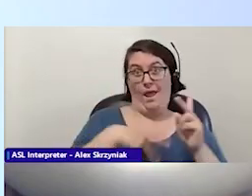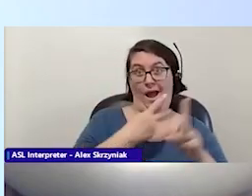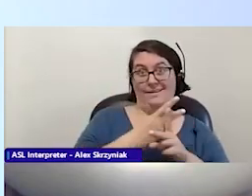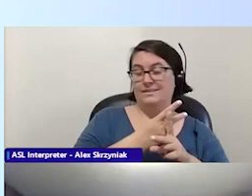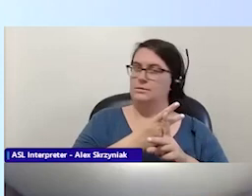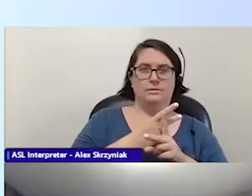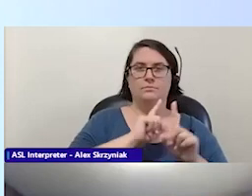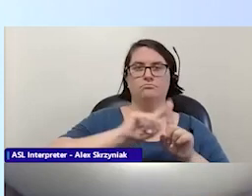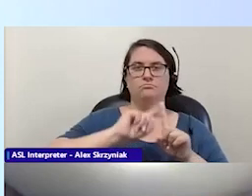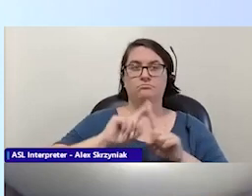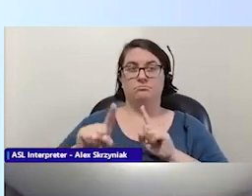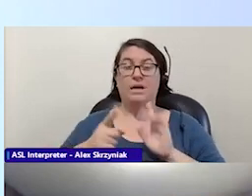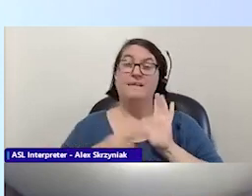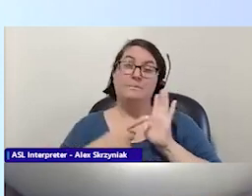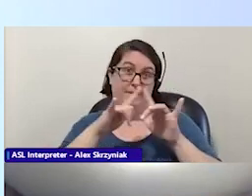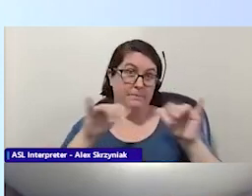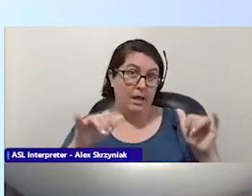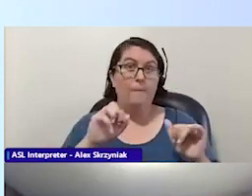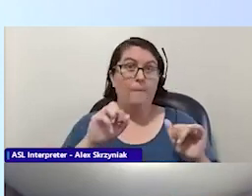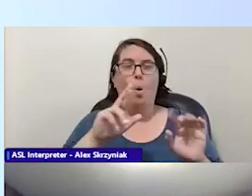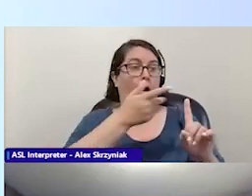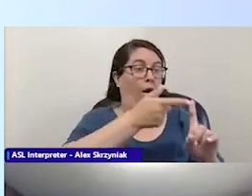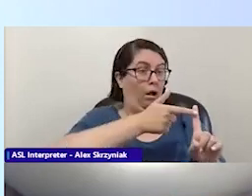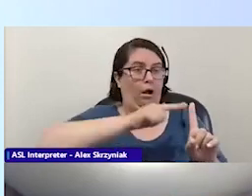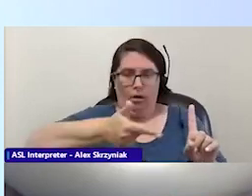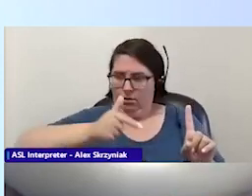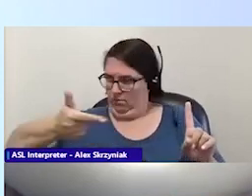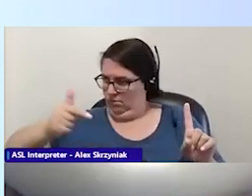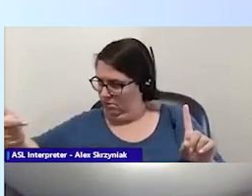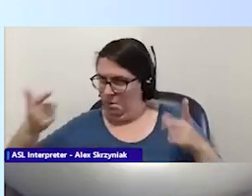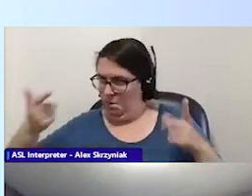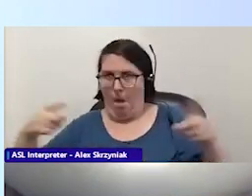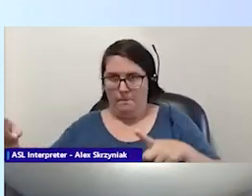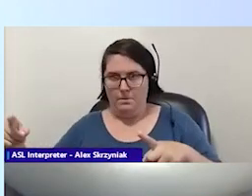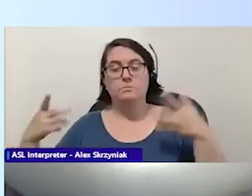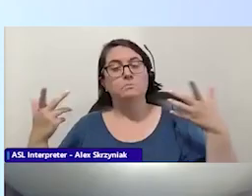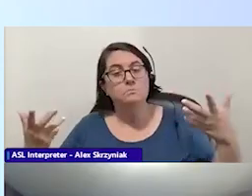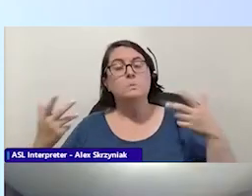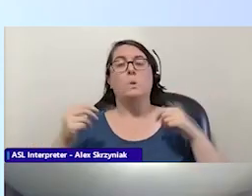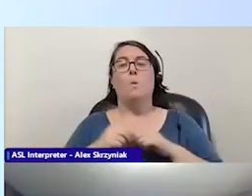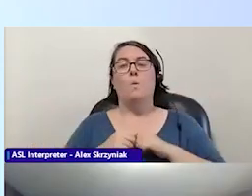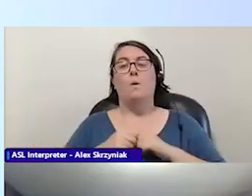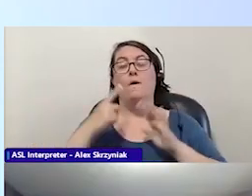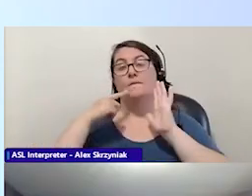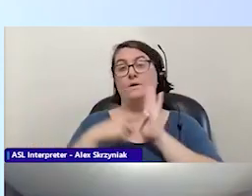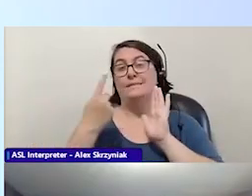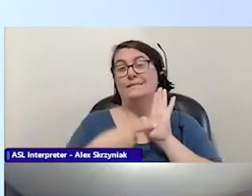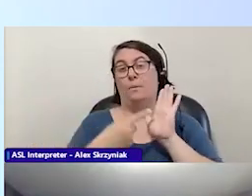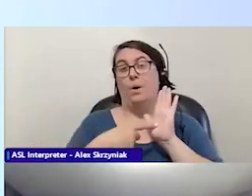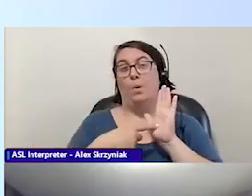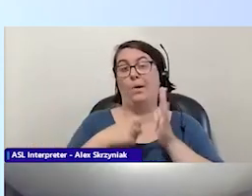same time or sequentially. So someone who is financially